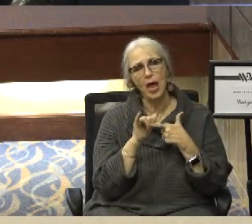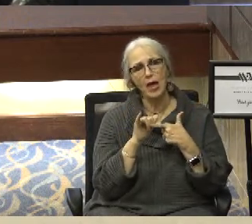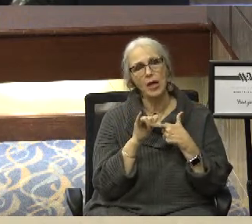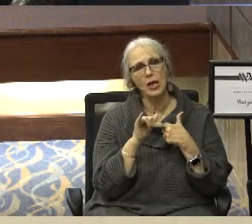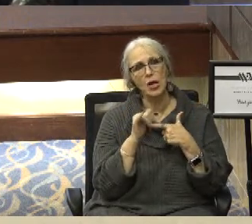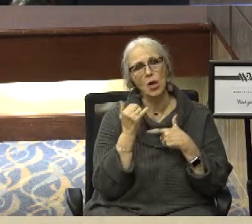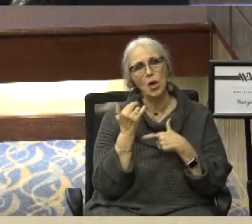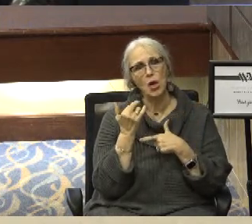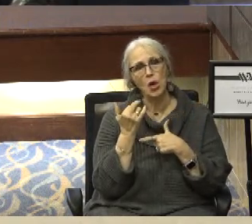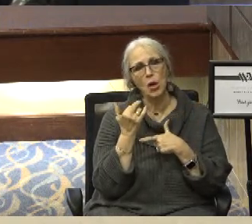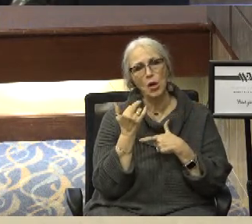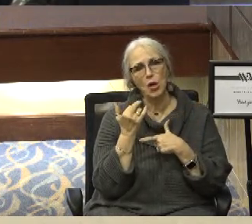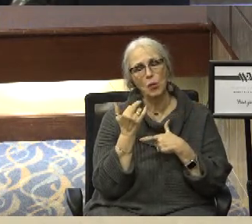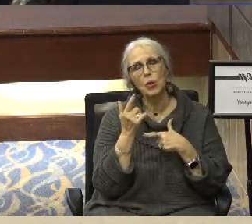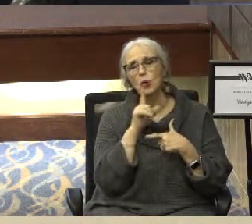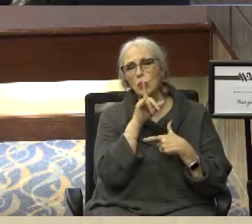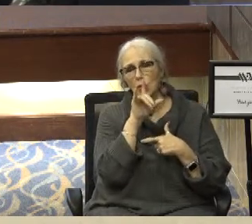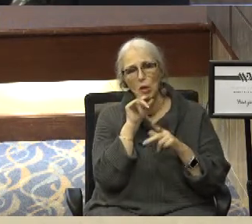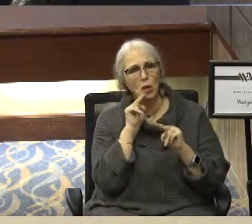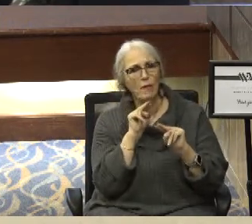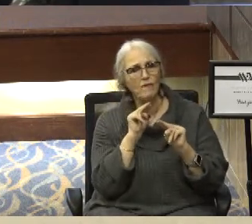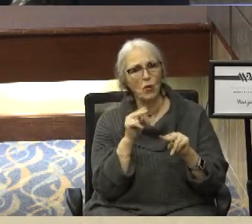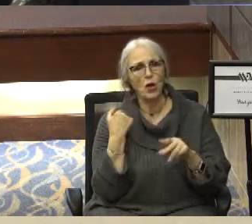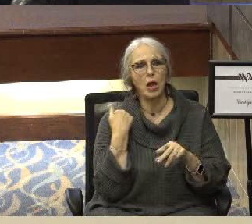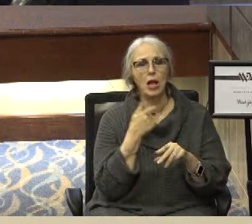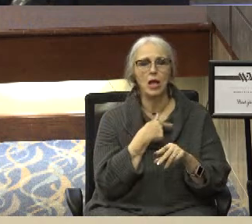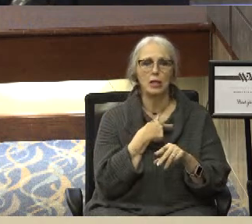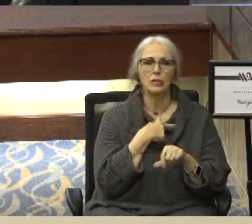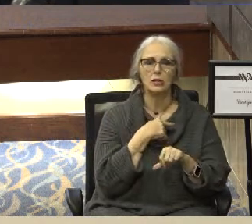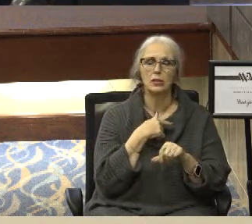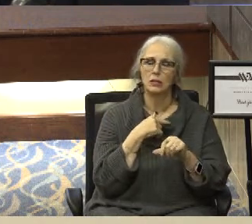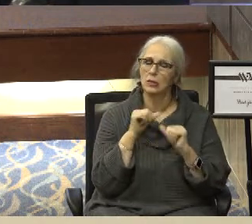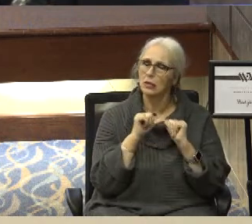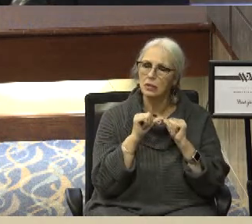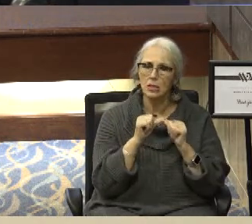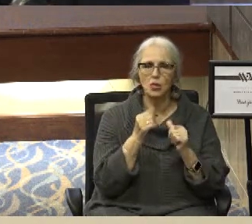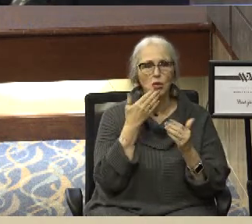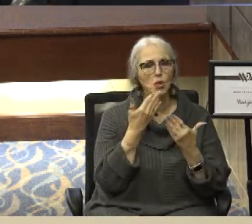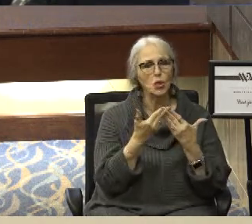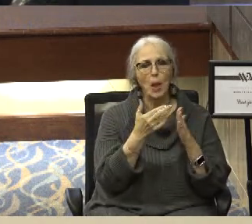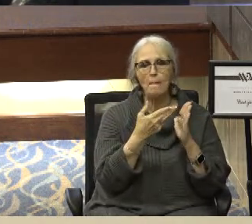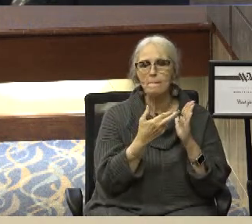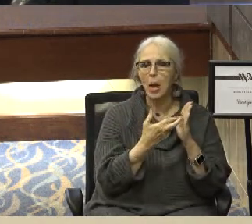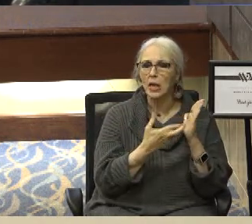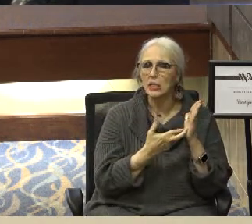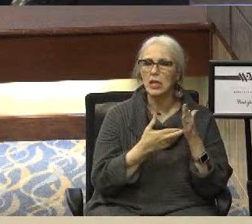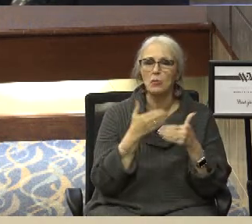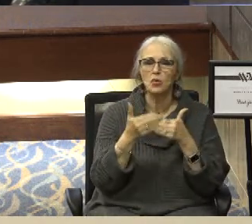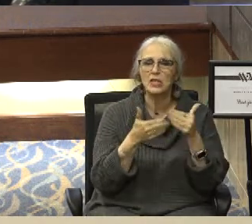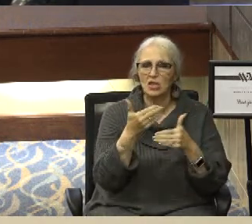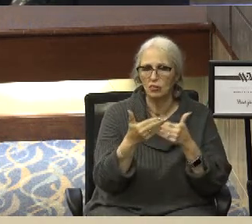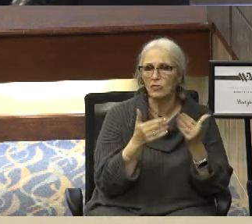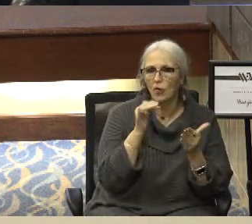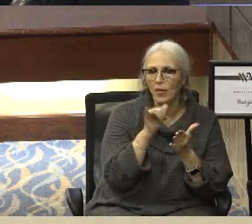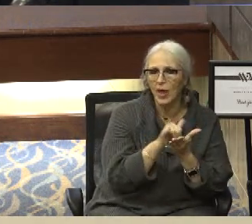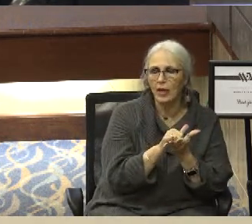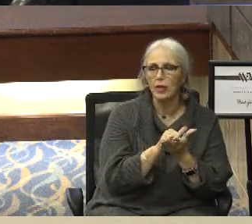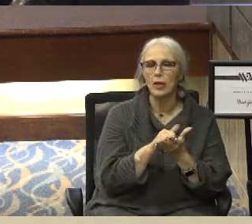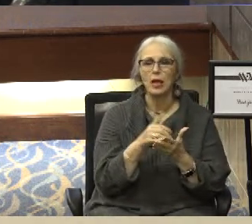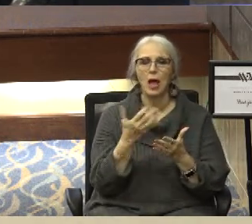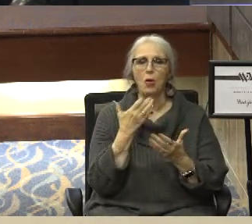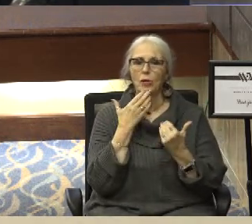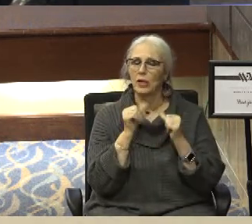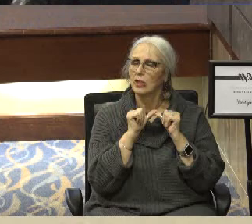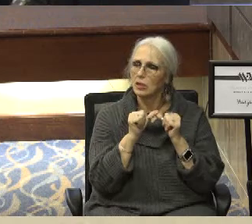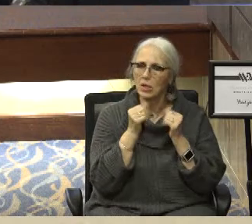her comments. So really look forward to us really building out good policies and procedures around that in the days to come. I'll just conclude with a thankfulness